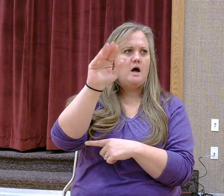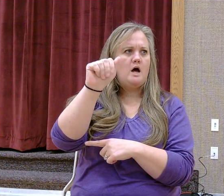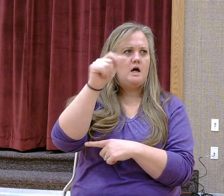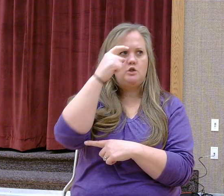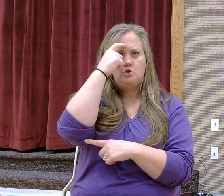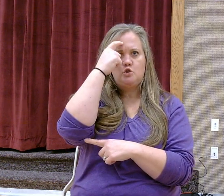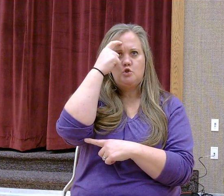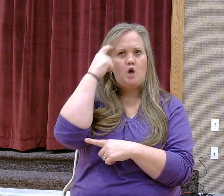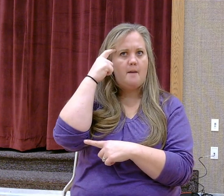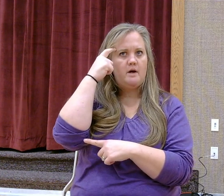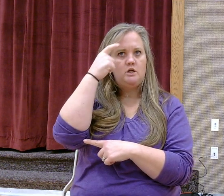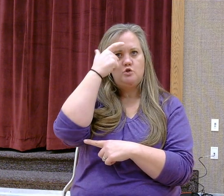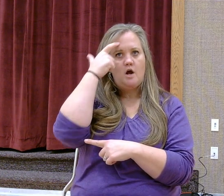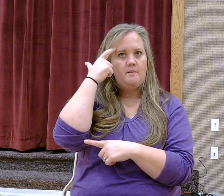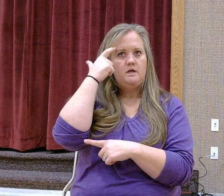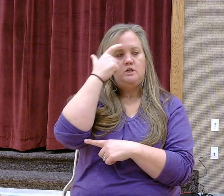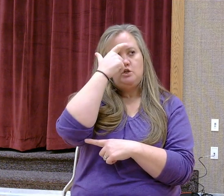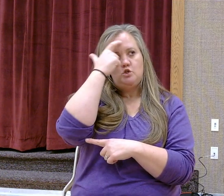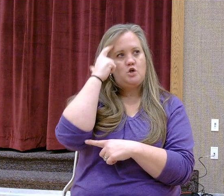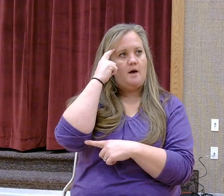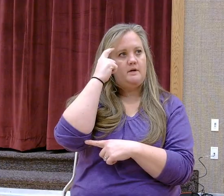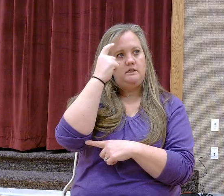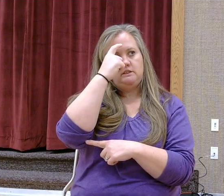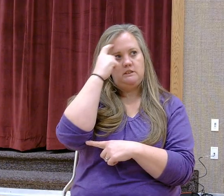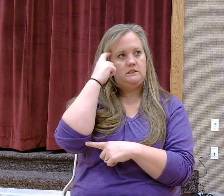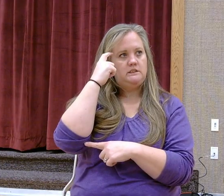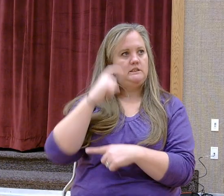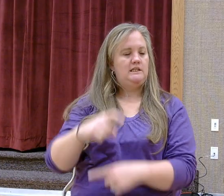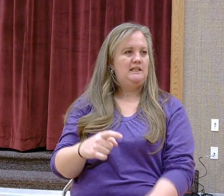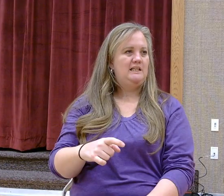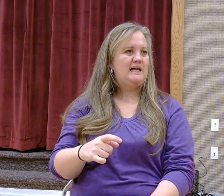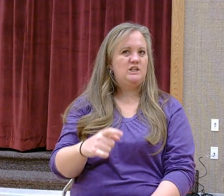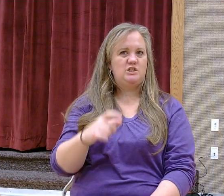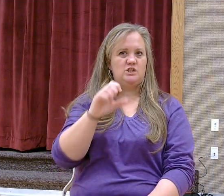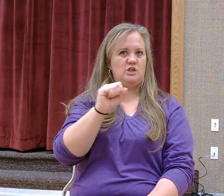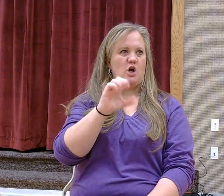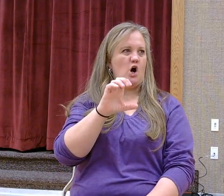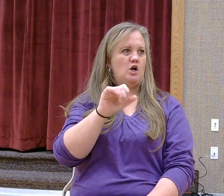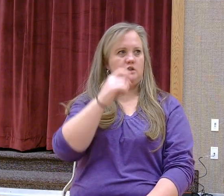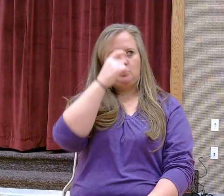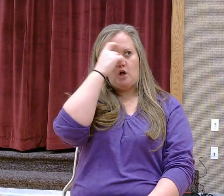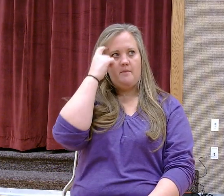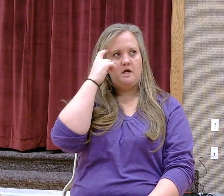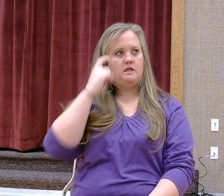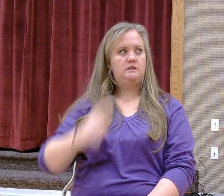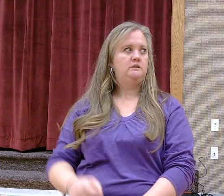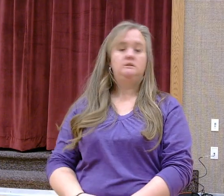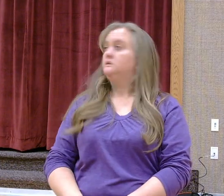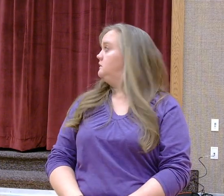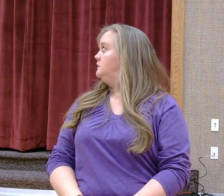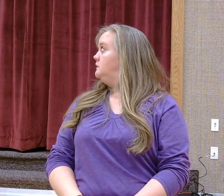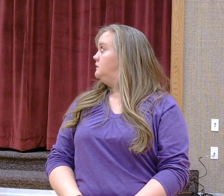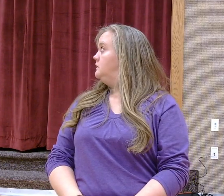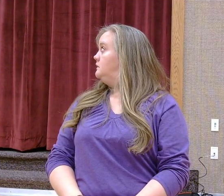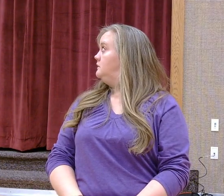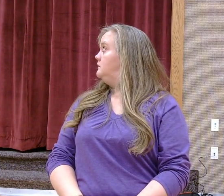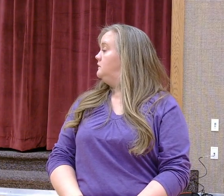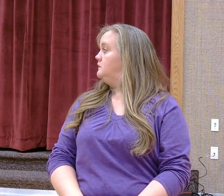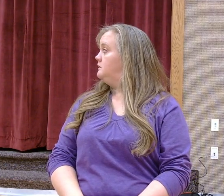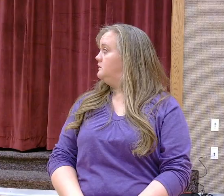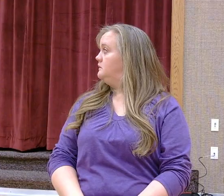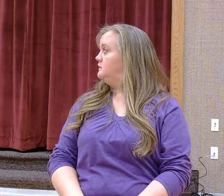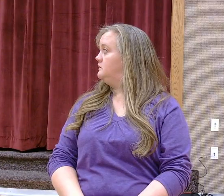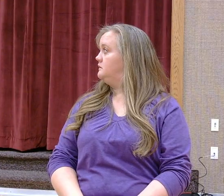about. Because then, if there's some forethought when everyone's sitting down, that's not the time to start things. You know what I mean? That's the time to